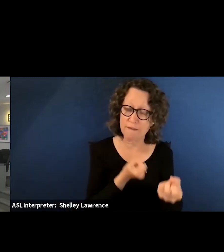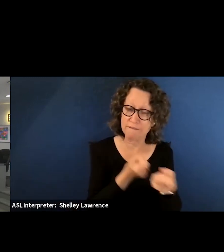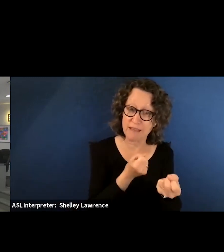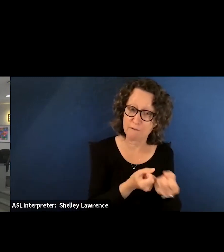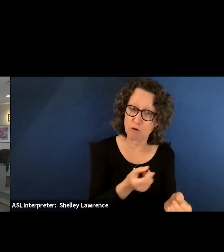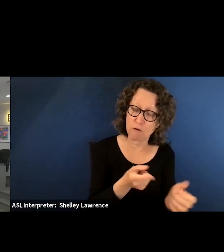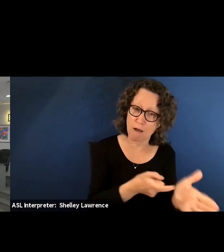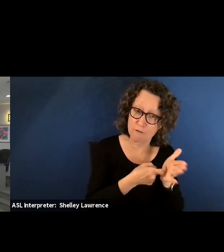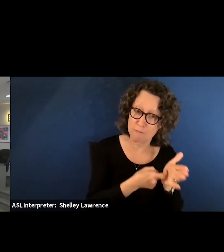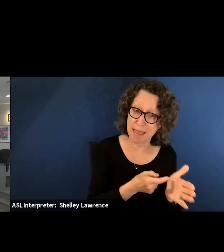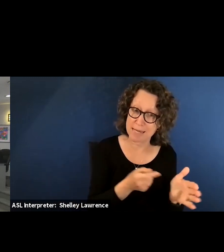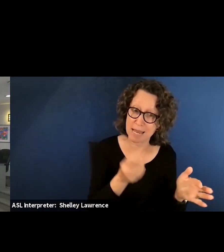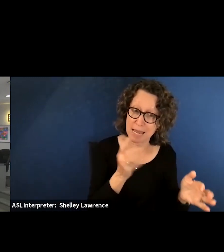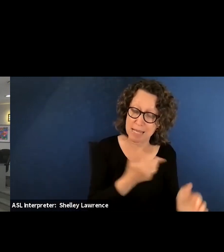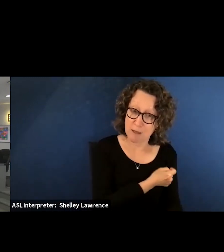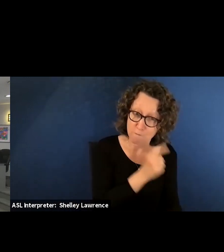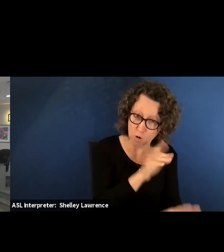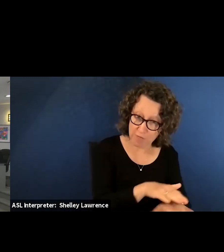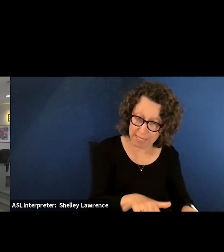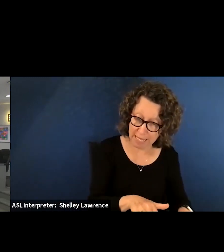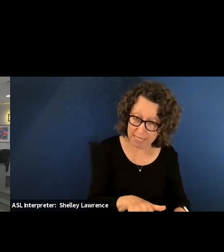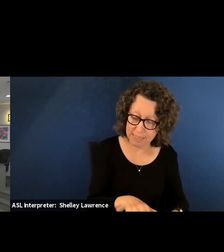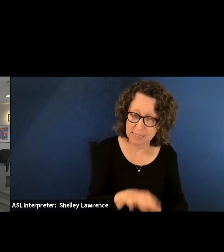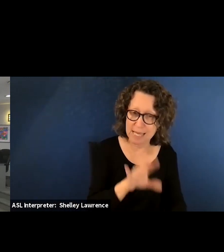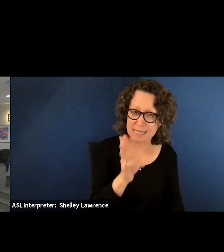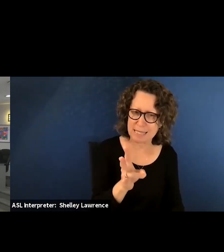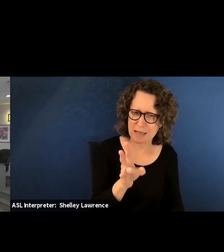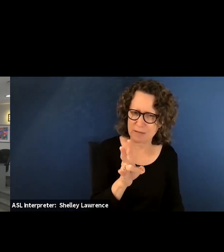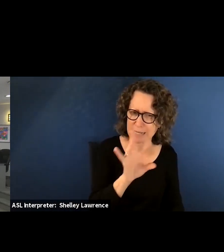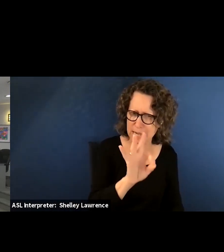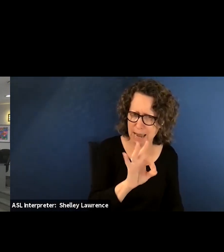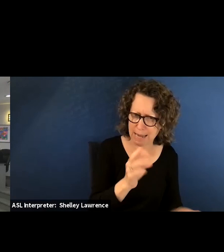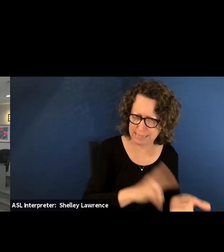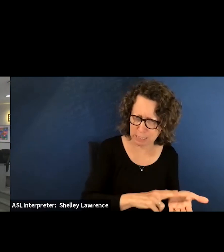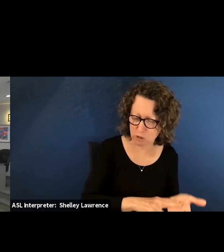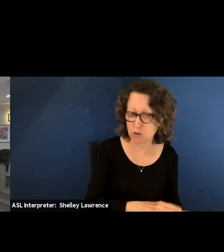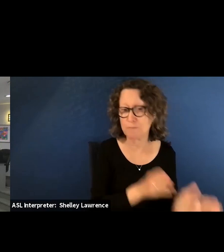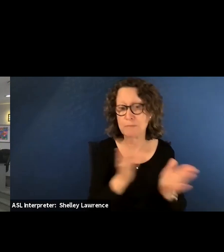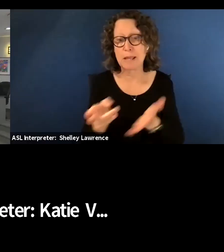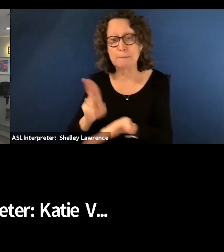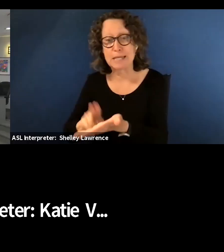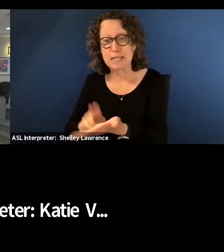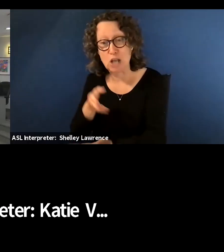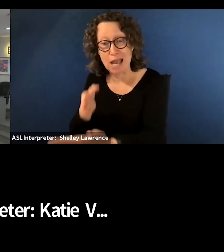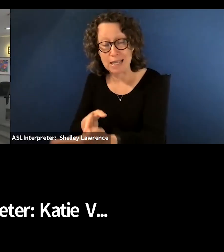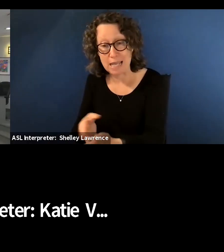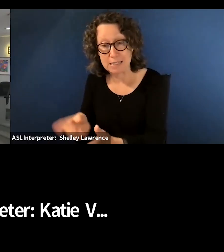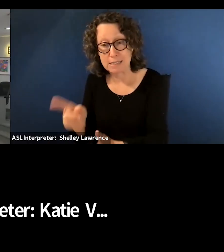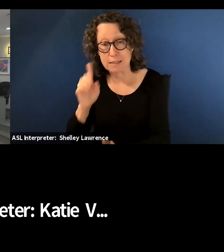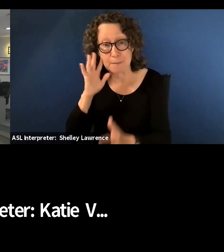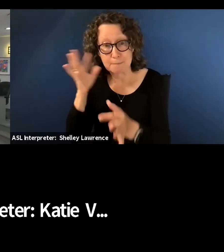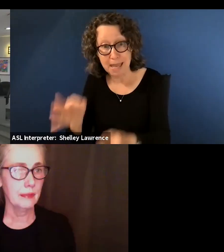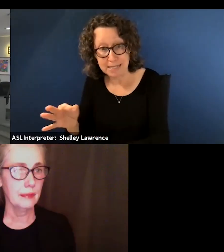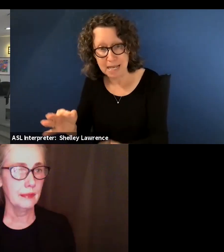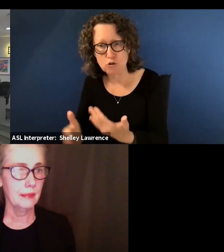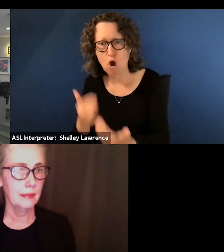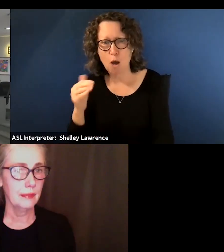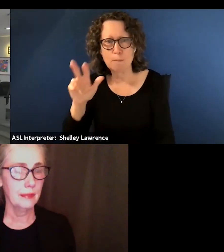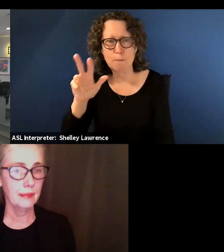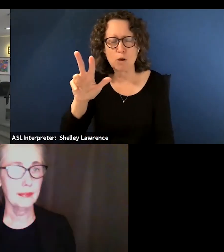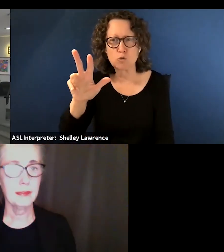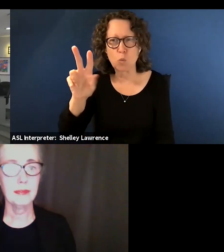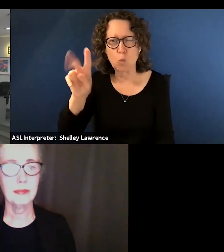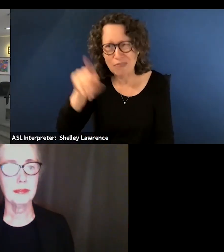mandating vaccine for the kids has 79 signatures. And the petition against mandates has almost